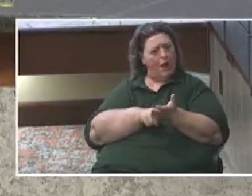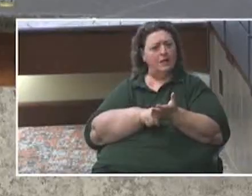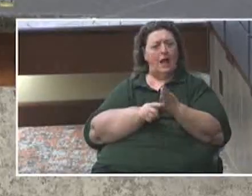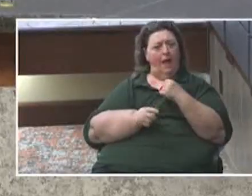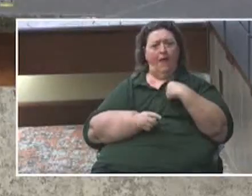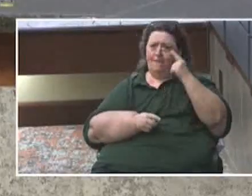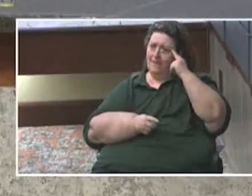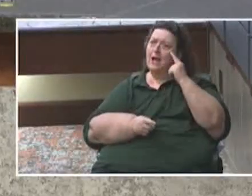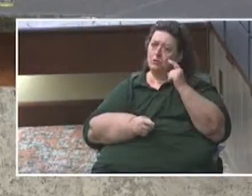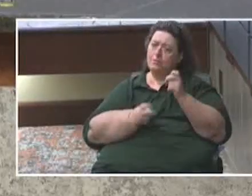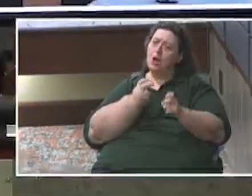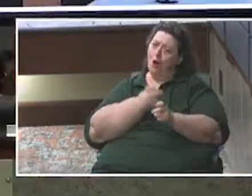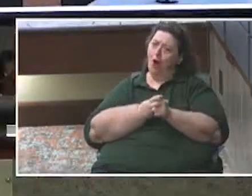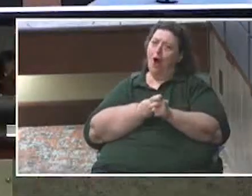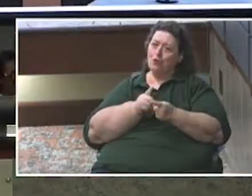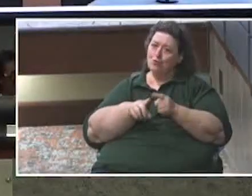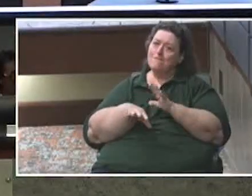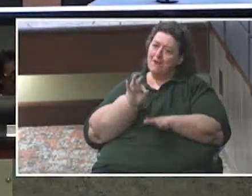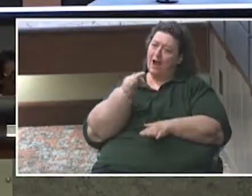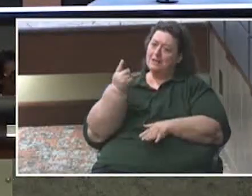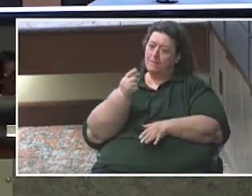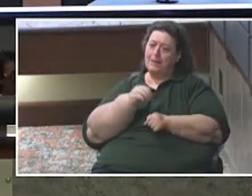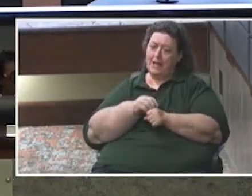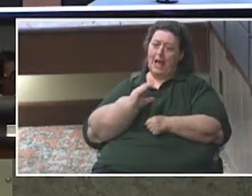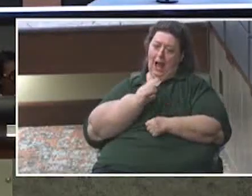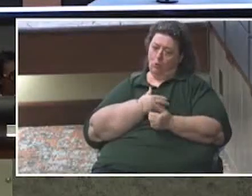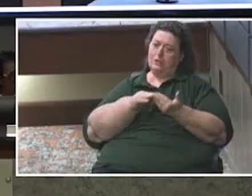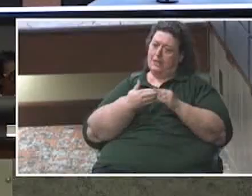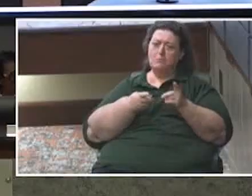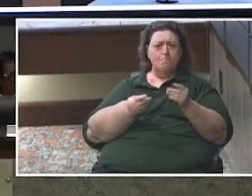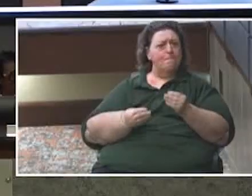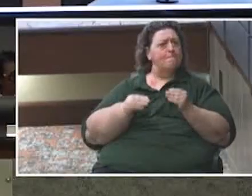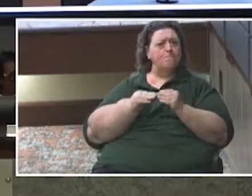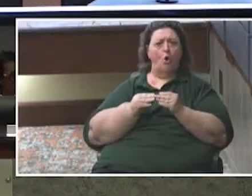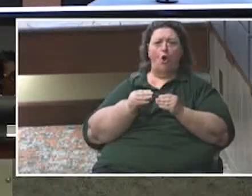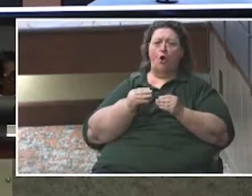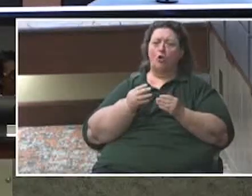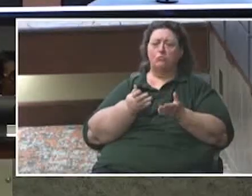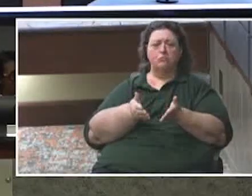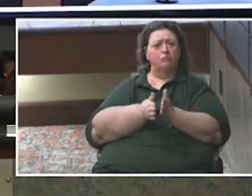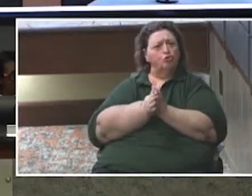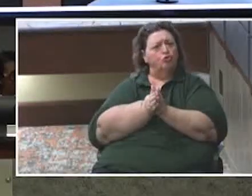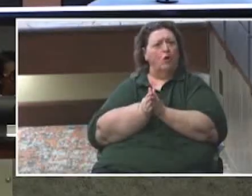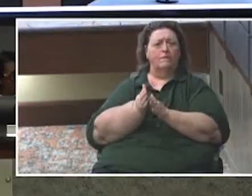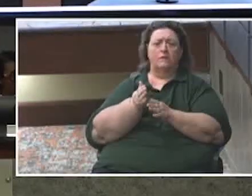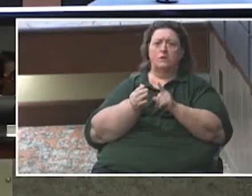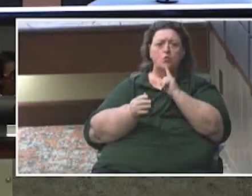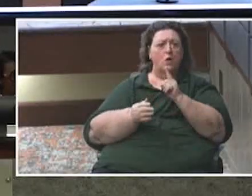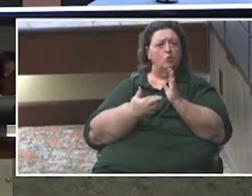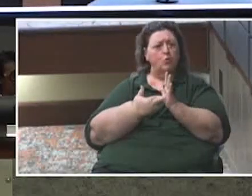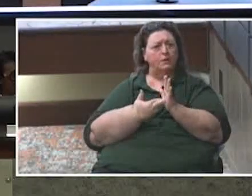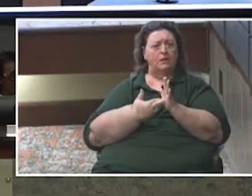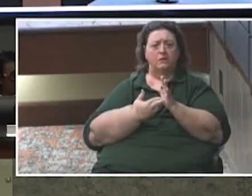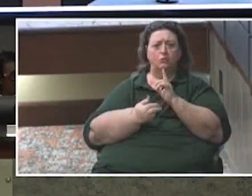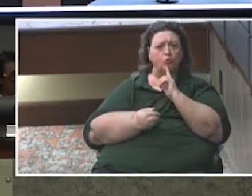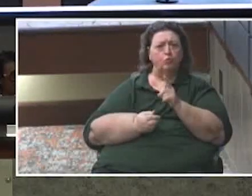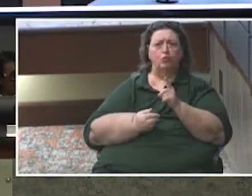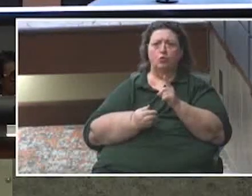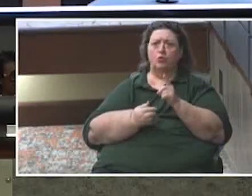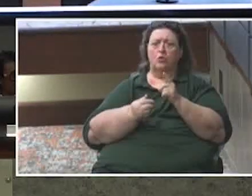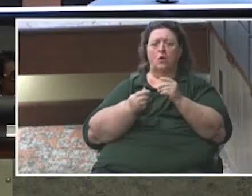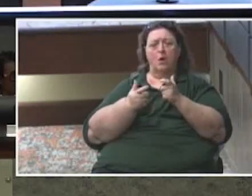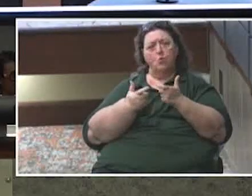you'd be hard-pressed to find something in our city more deserving of recognition than the STEAM Center that is truly a huge